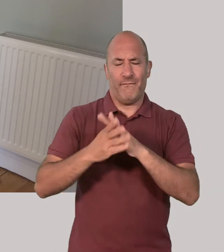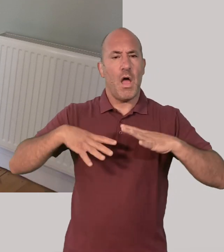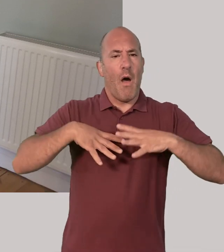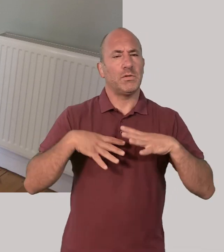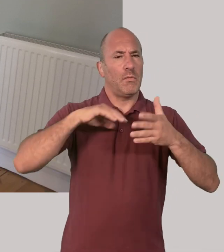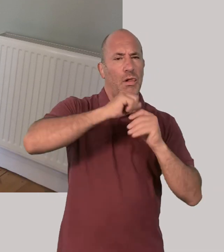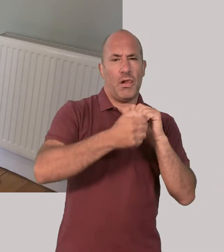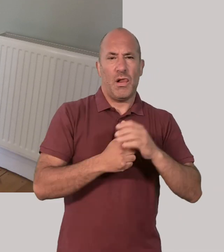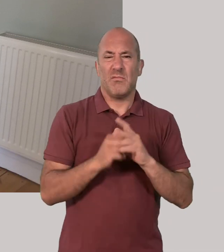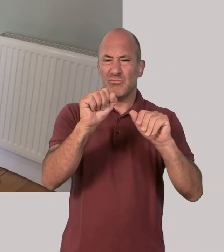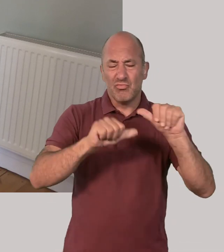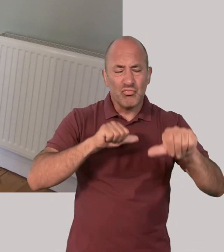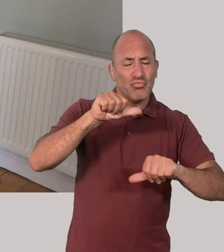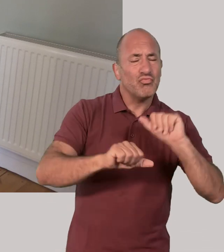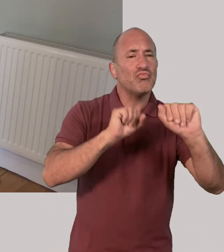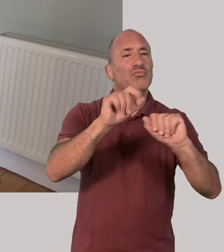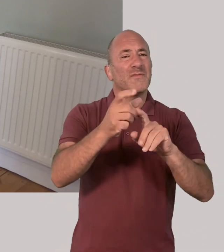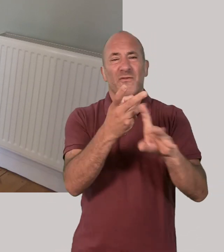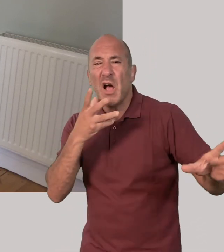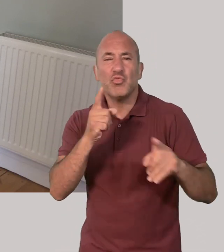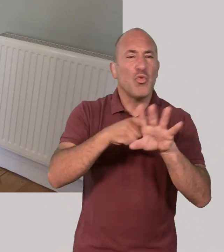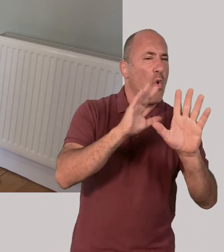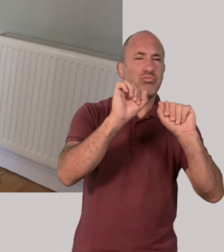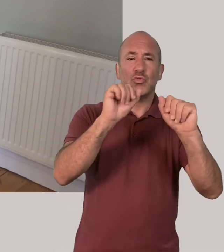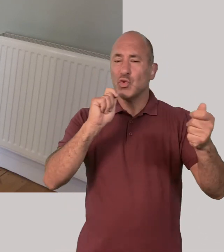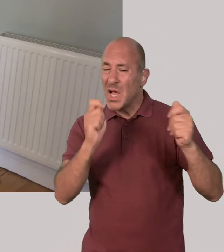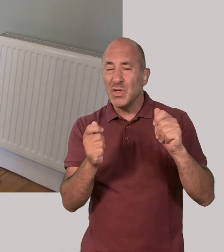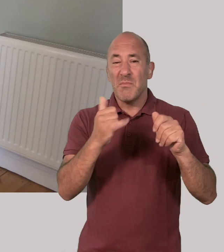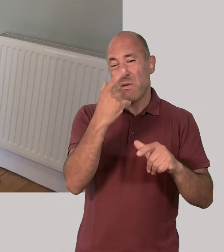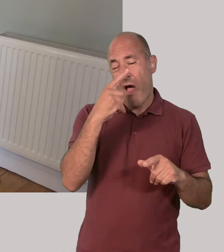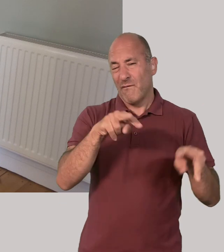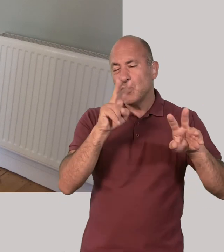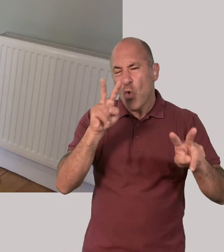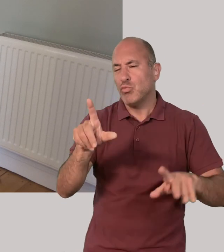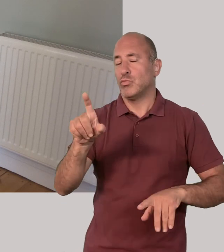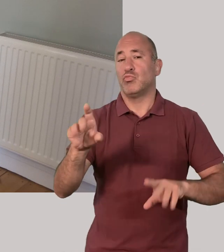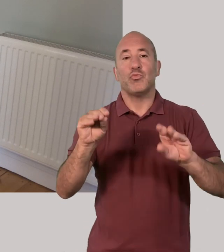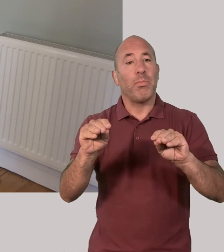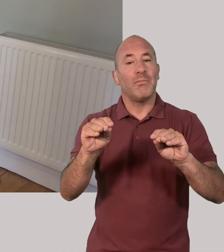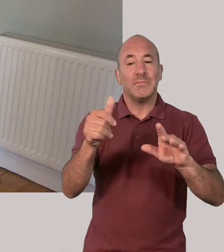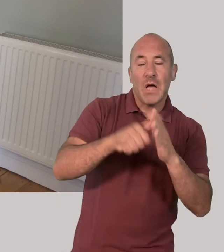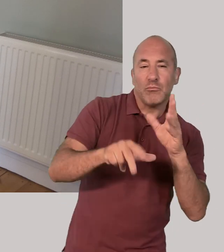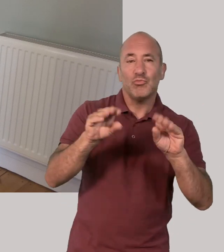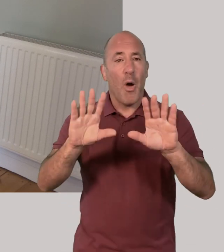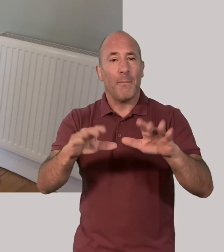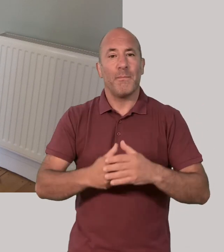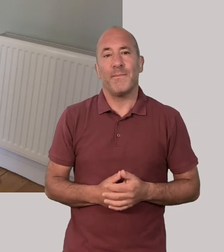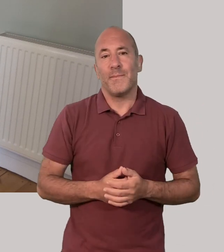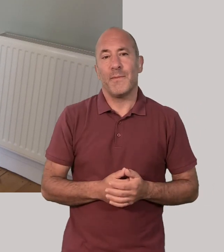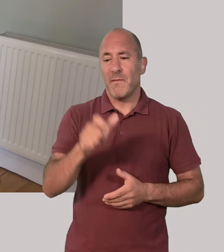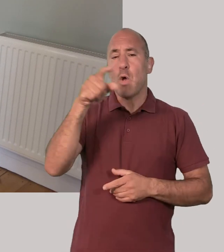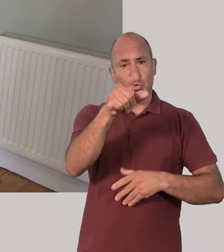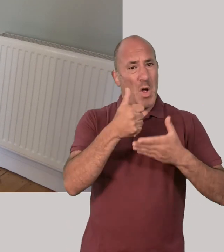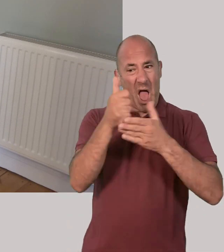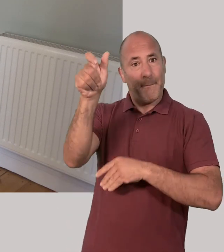your movements. Go at your own pace, be adaptable, maybe stopping and starting the video if necessary.